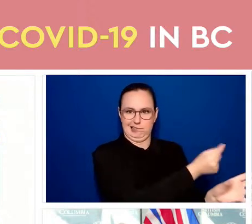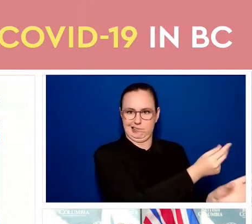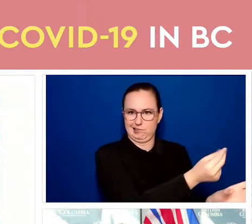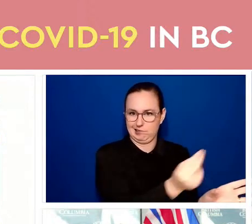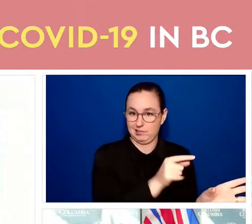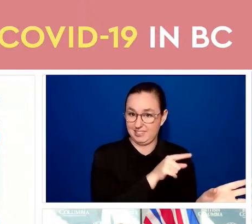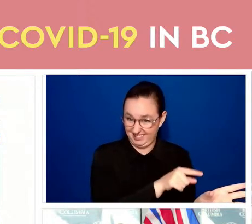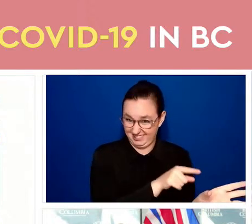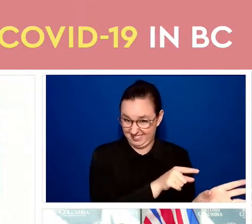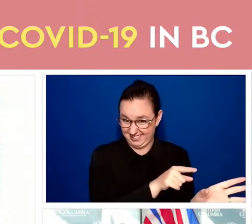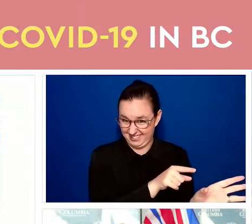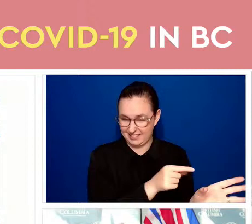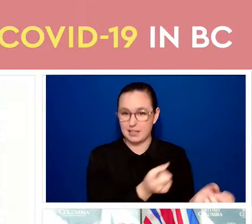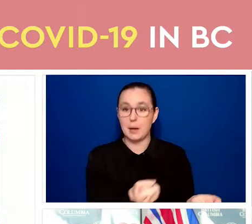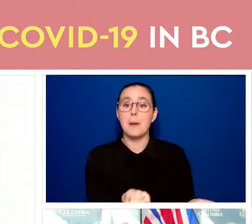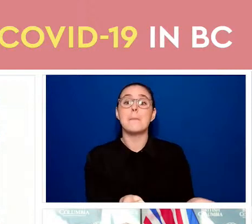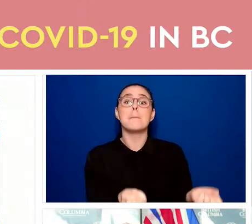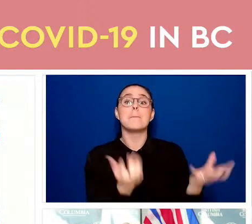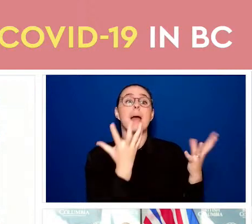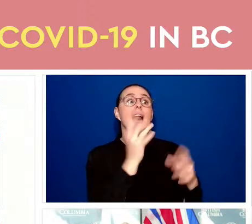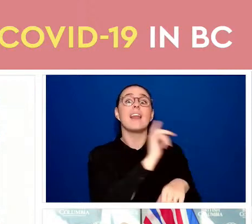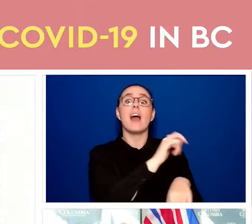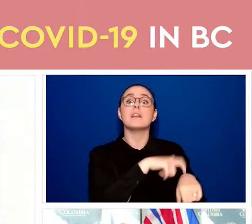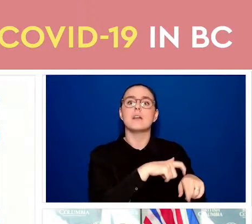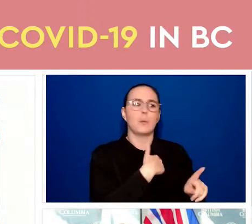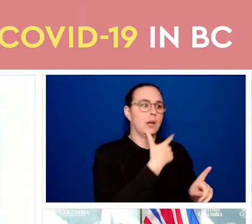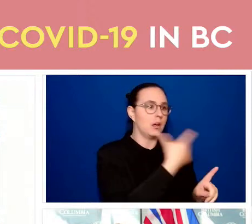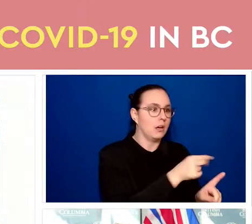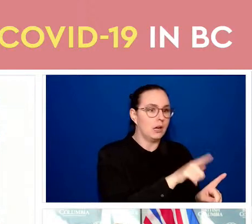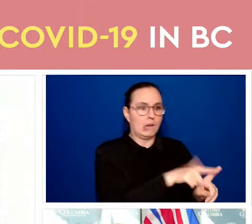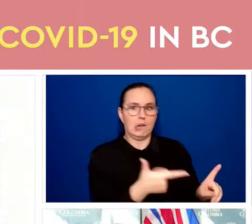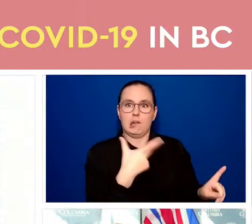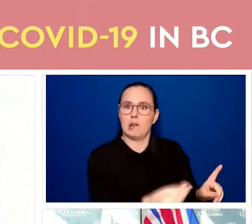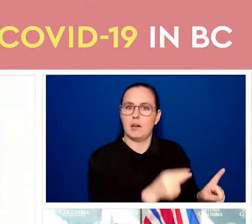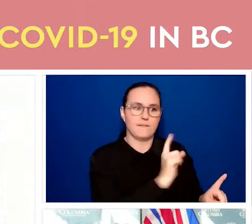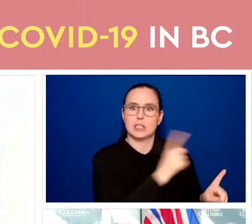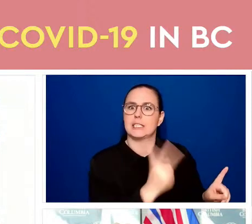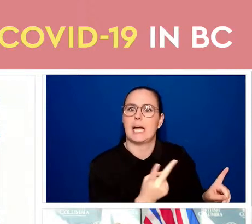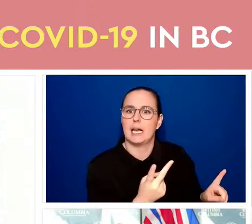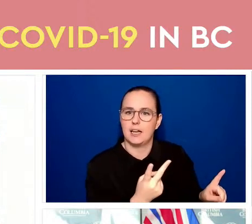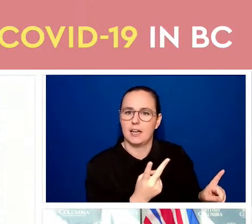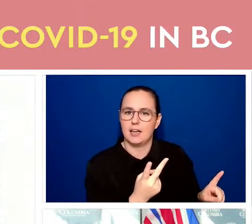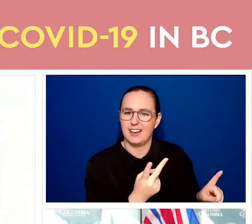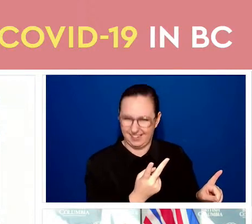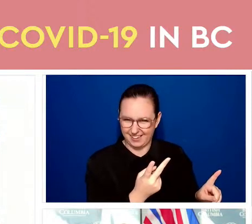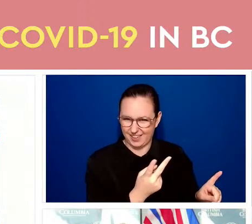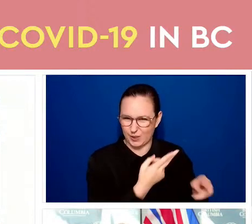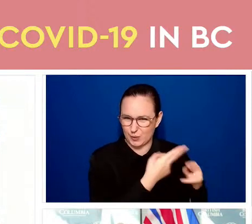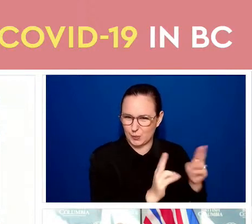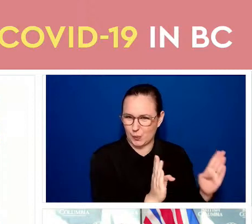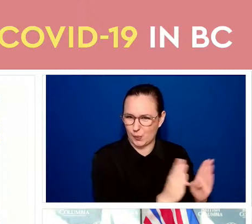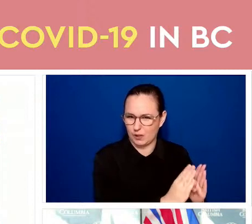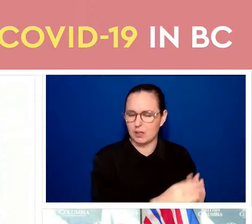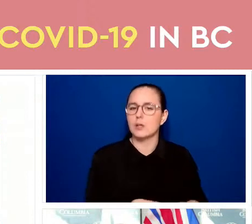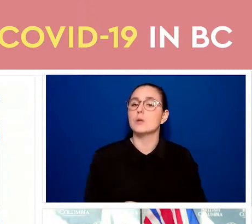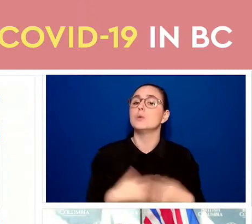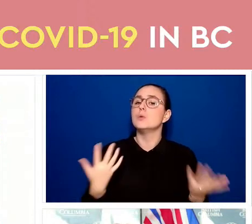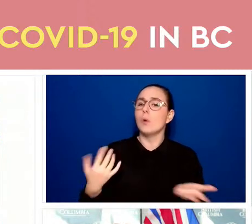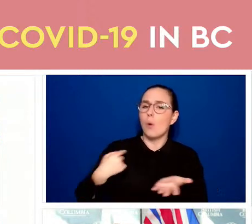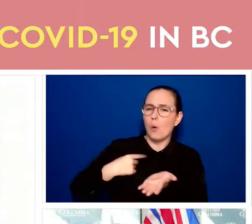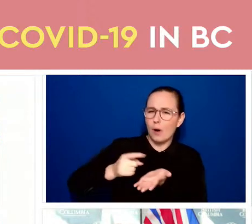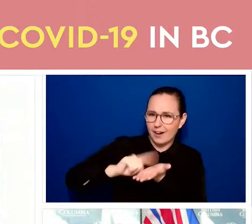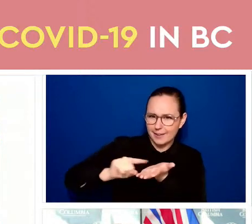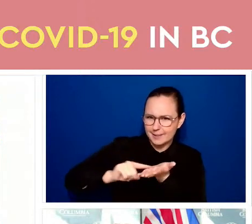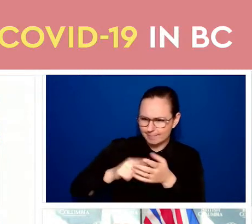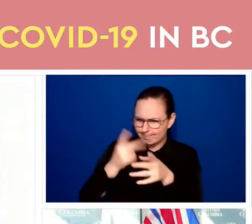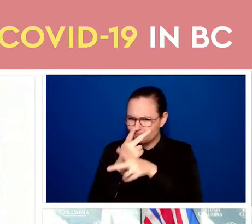interval. We've been looking at the data on when is the best time to provide a booster dose, and we've made the decision that we will be providing